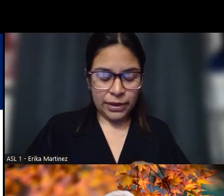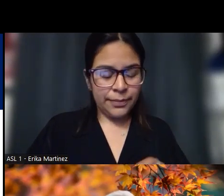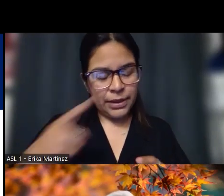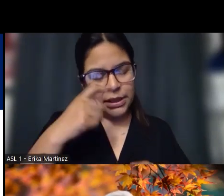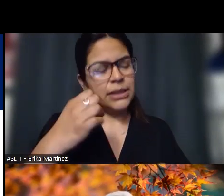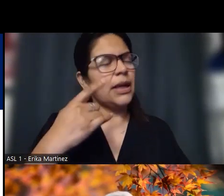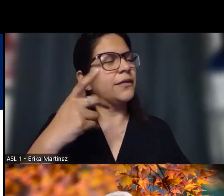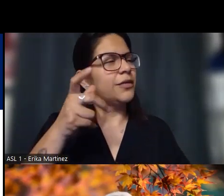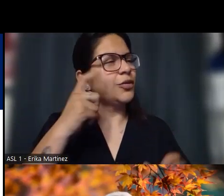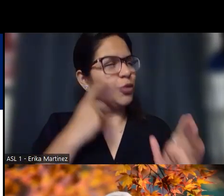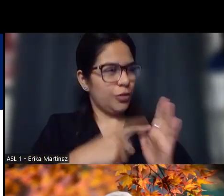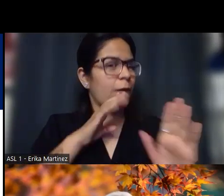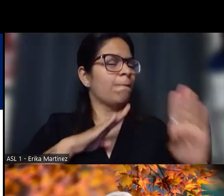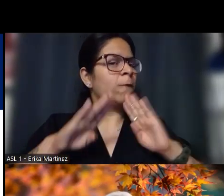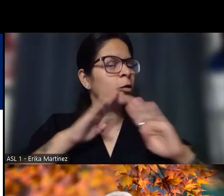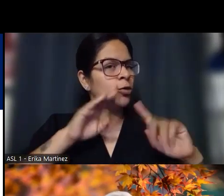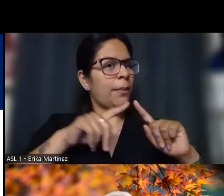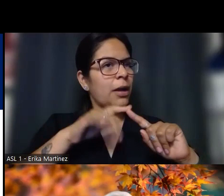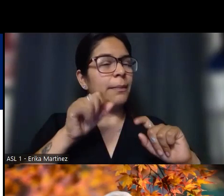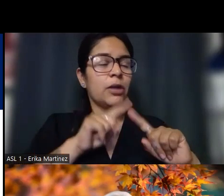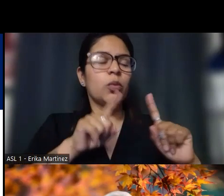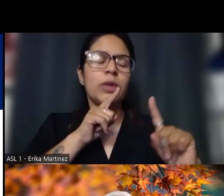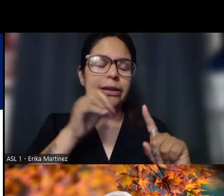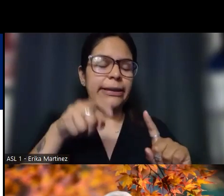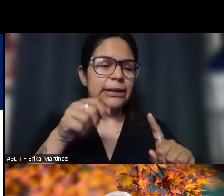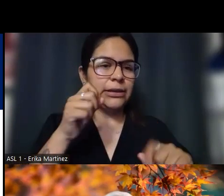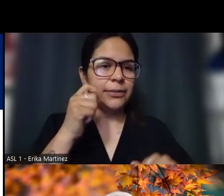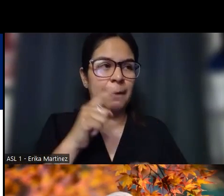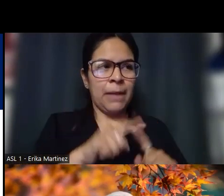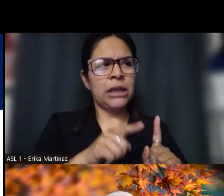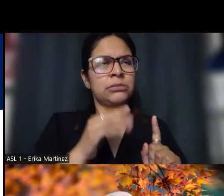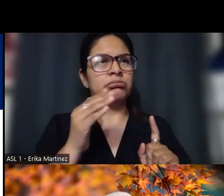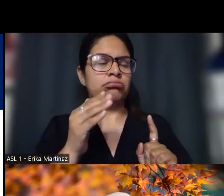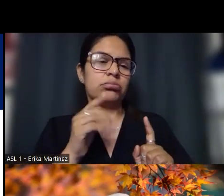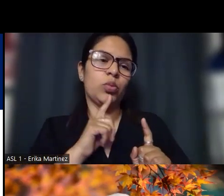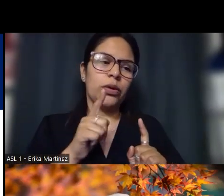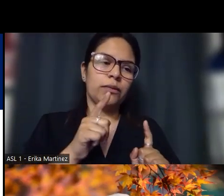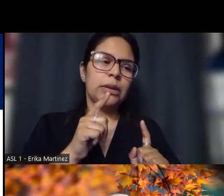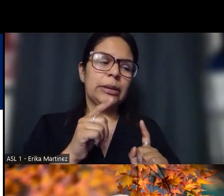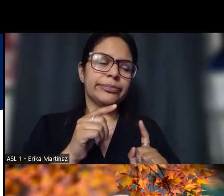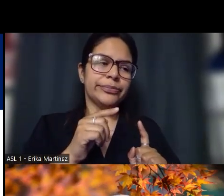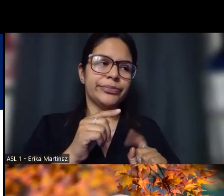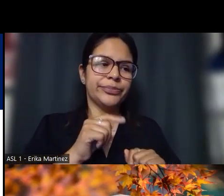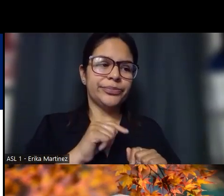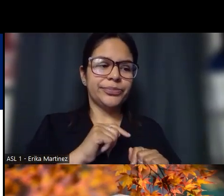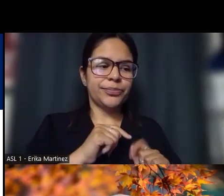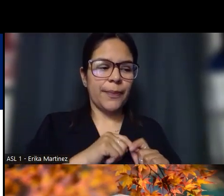to make sure that you get the attention you need. But ordinarily, and rule of thumb is